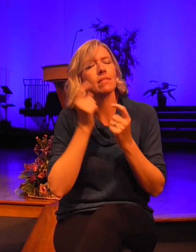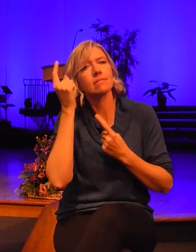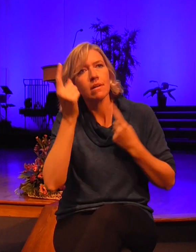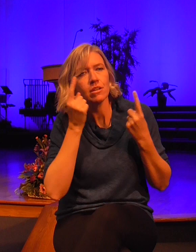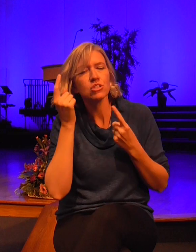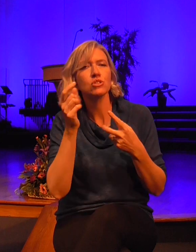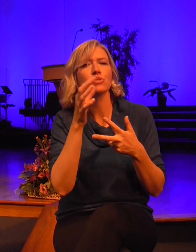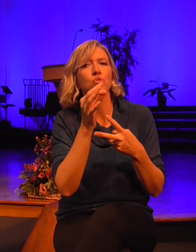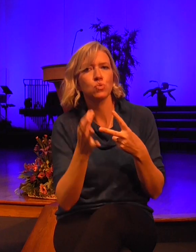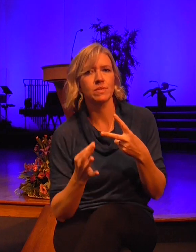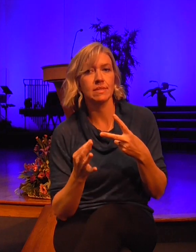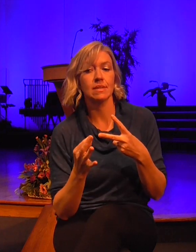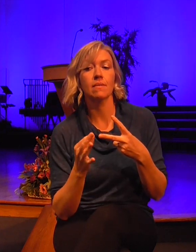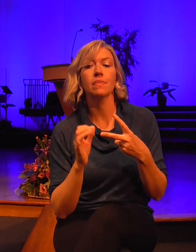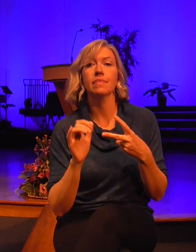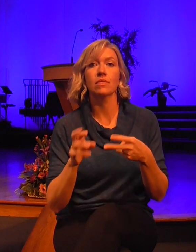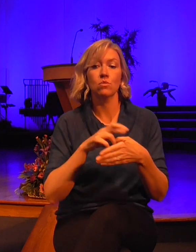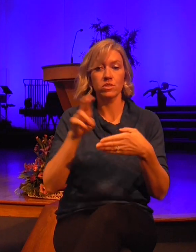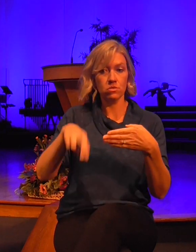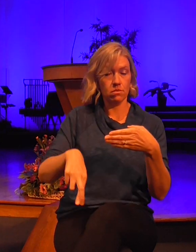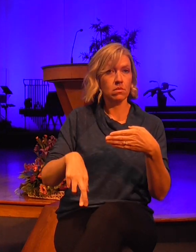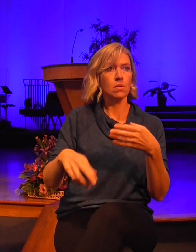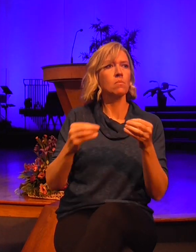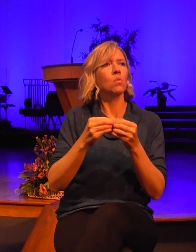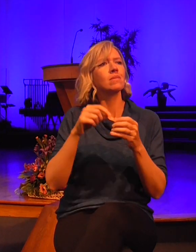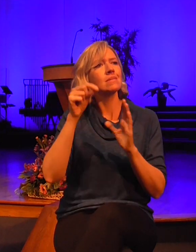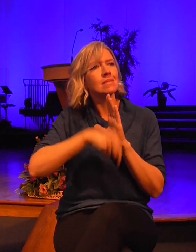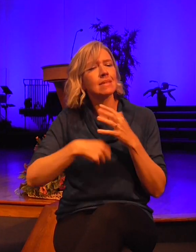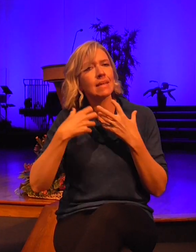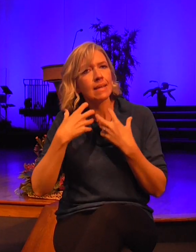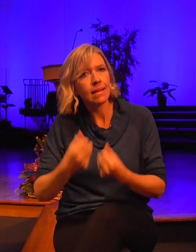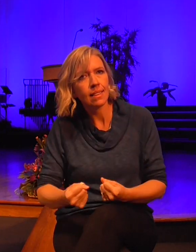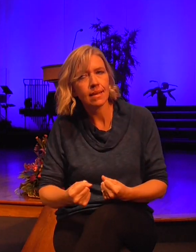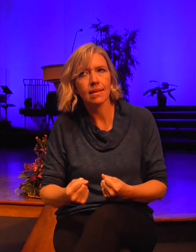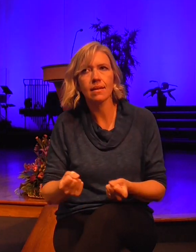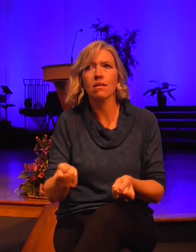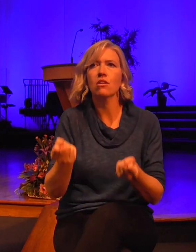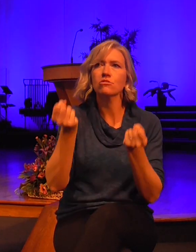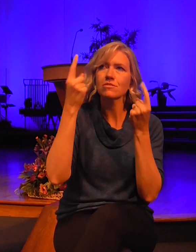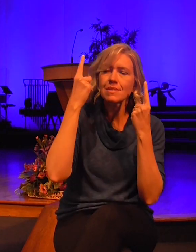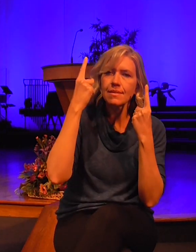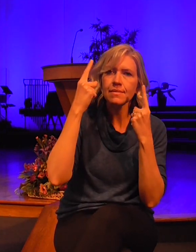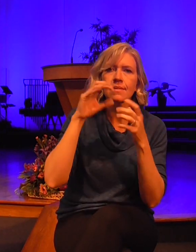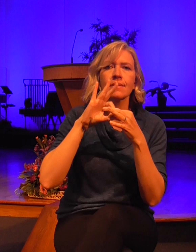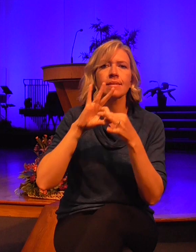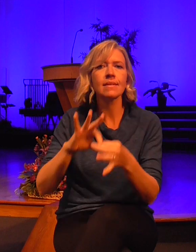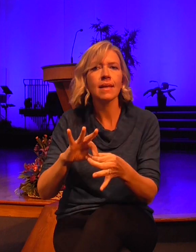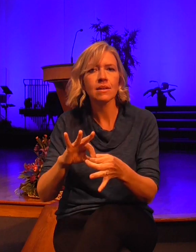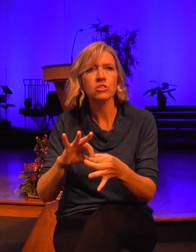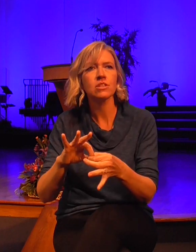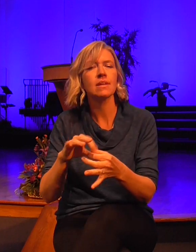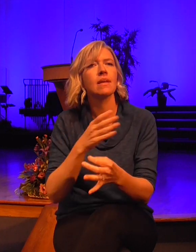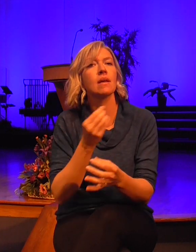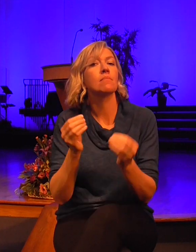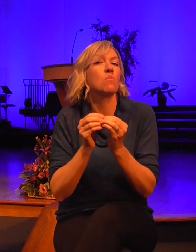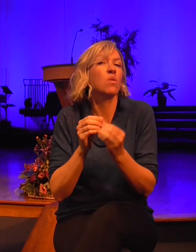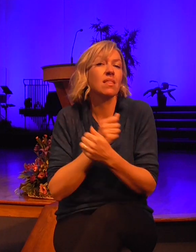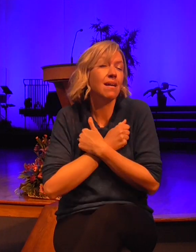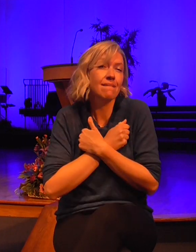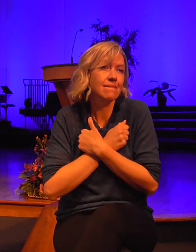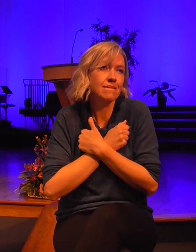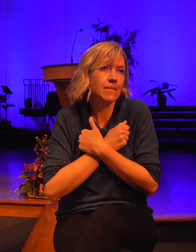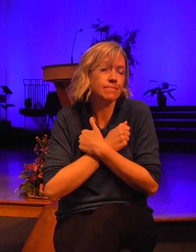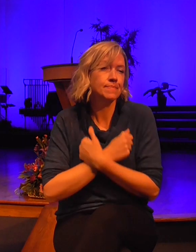that the byproduct of this is greater healing, greater understanding, greater connection, and more love.